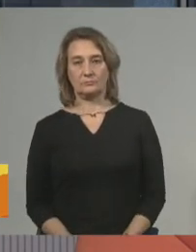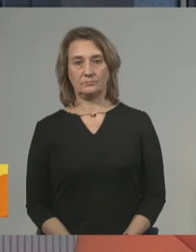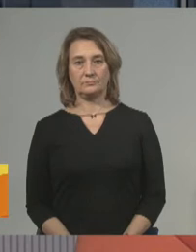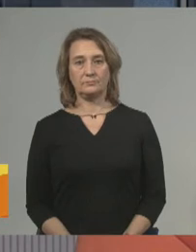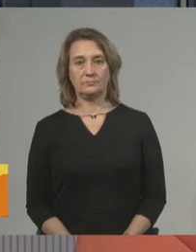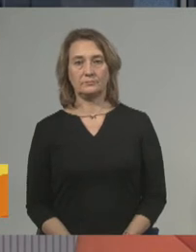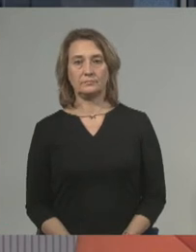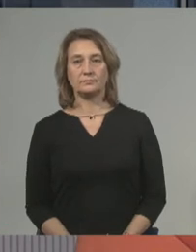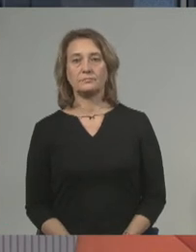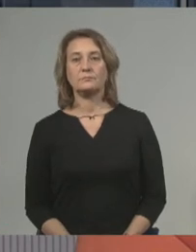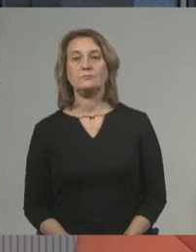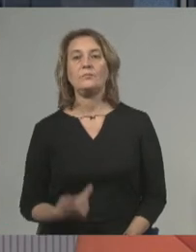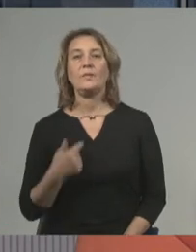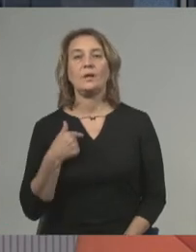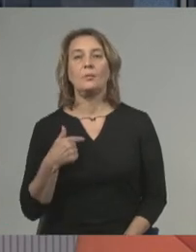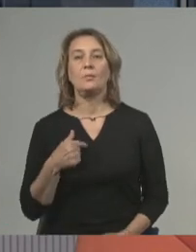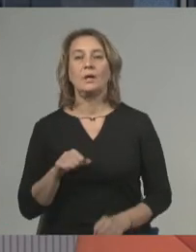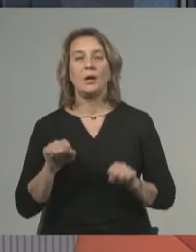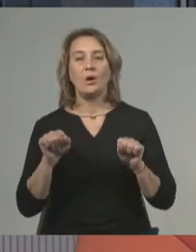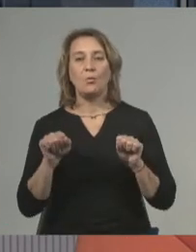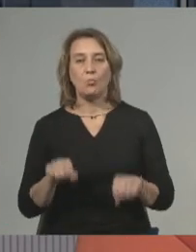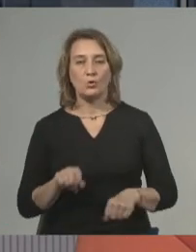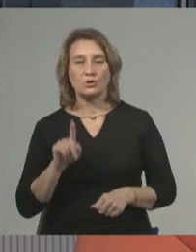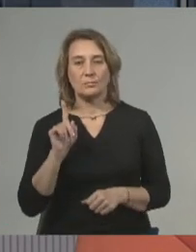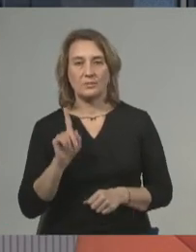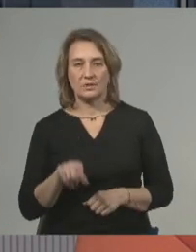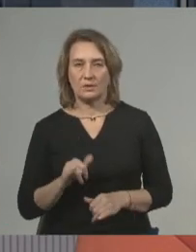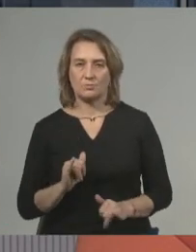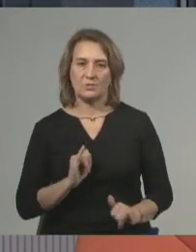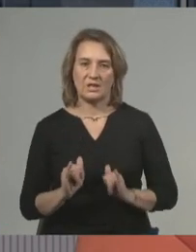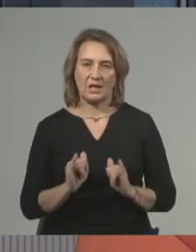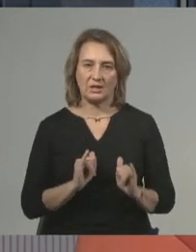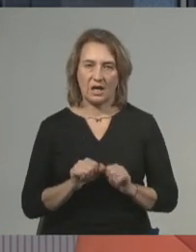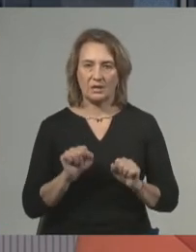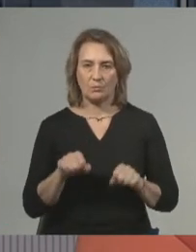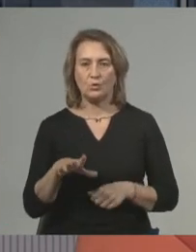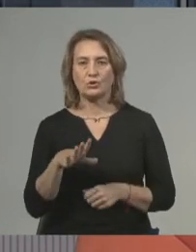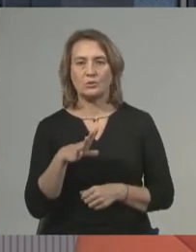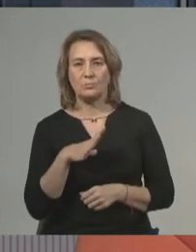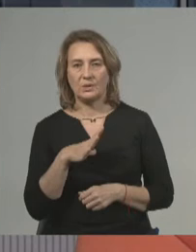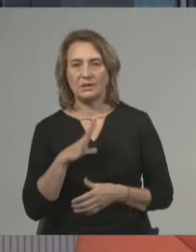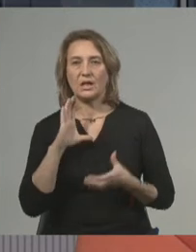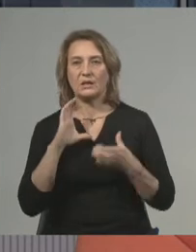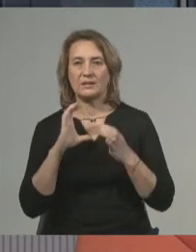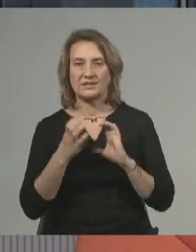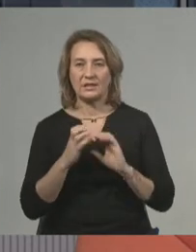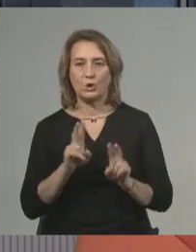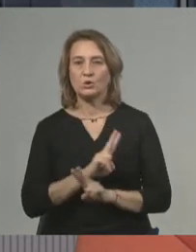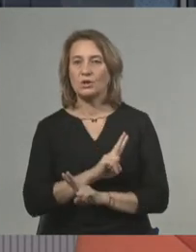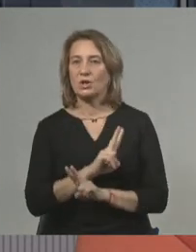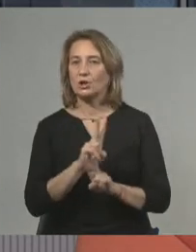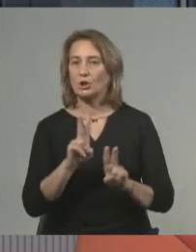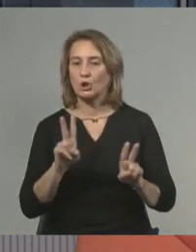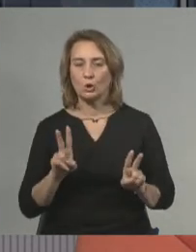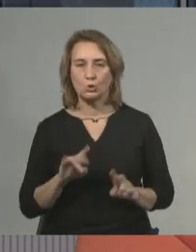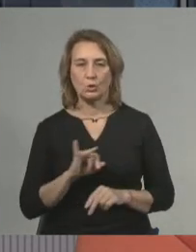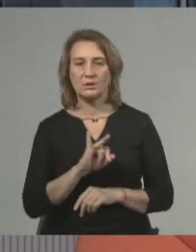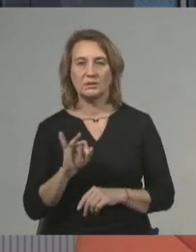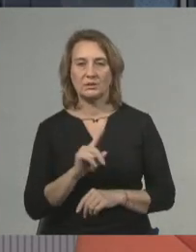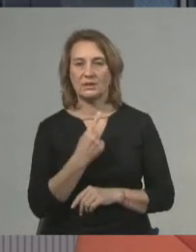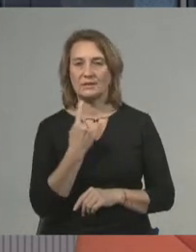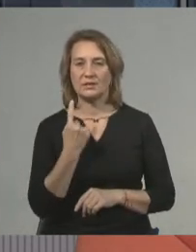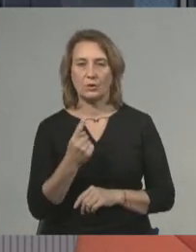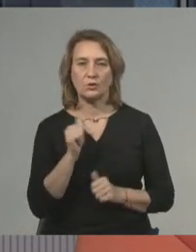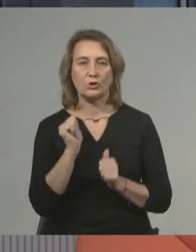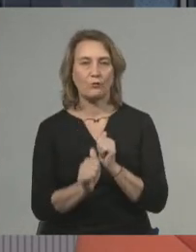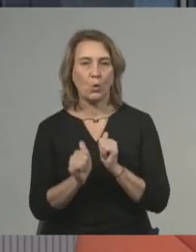solidarity sometimes as well it's but in all seriousness none of us are in this alone in every country that we're in